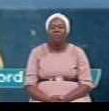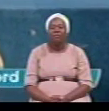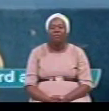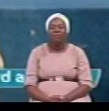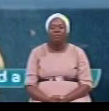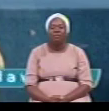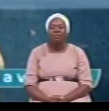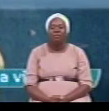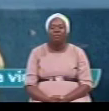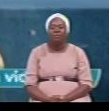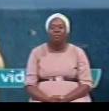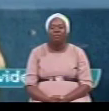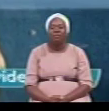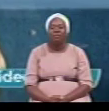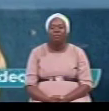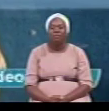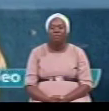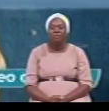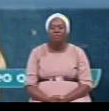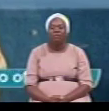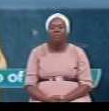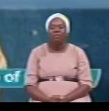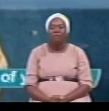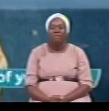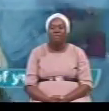ndapa miandi.